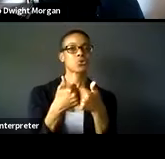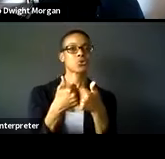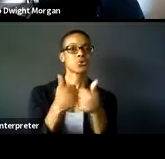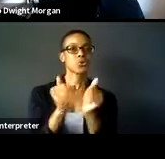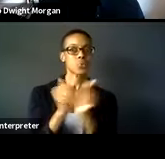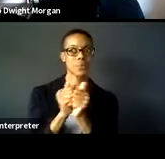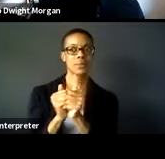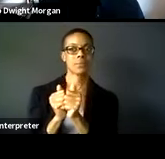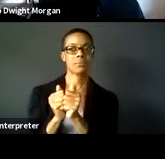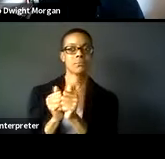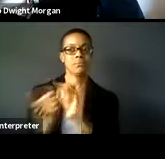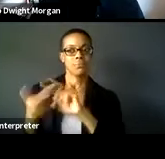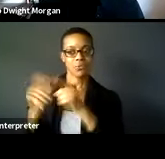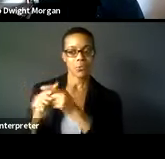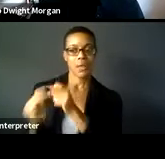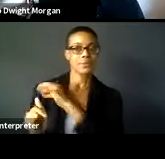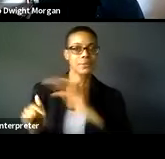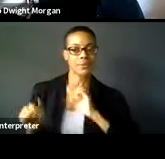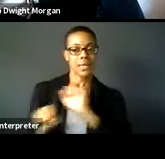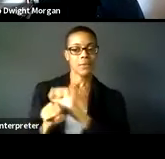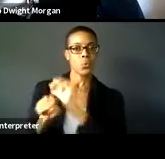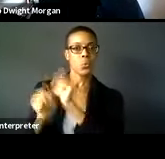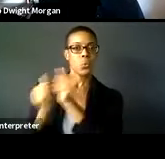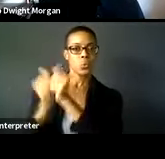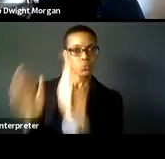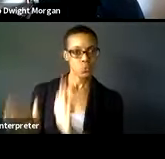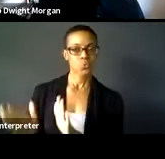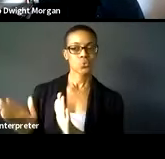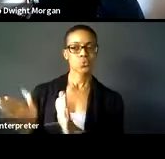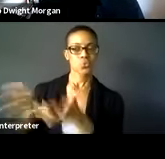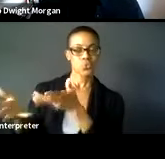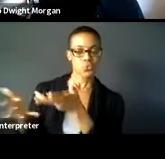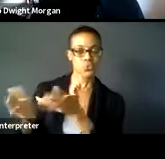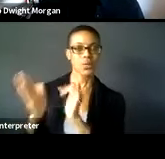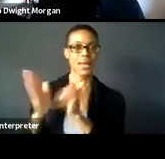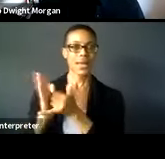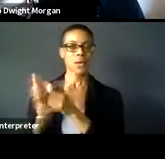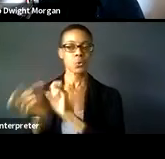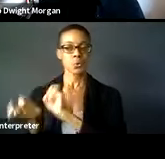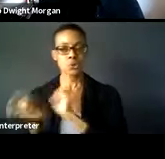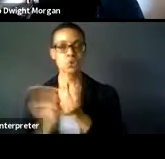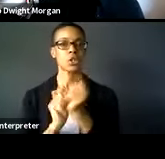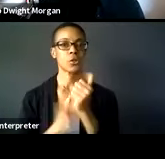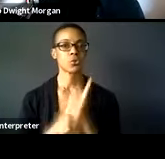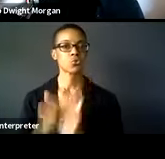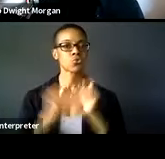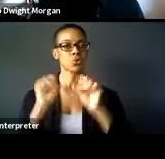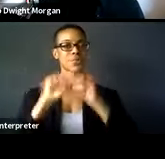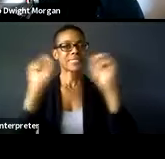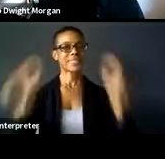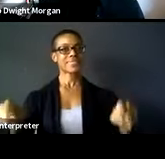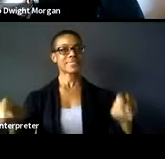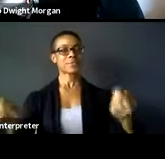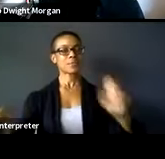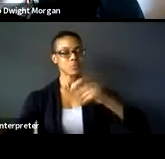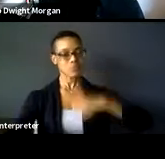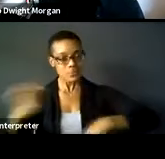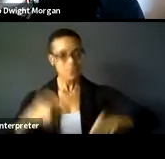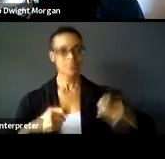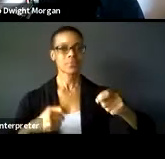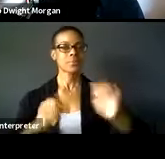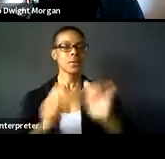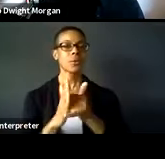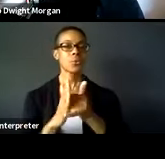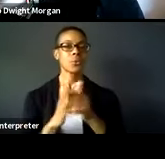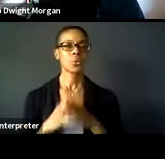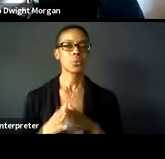to say how do we change the structural system? And one other thing is that